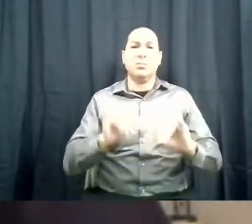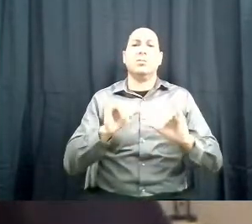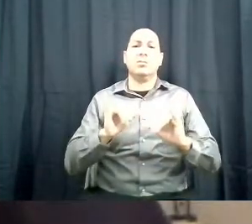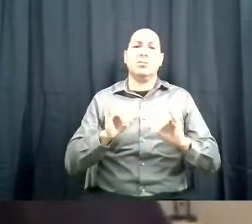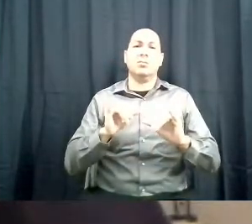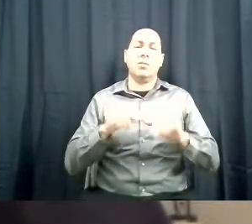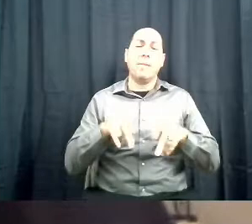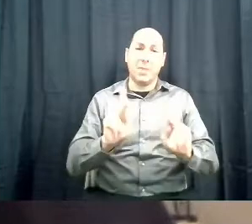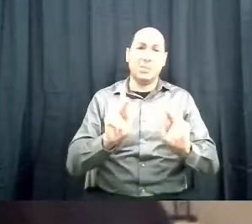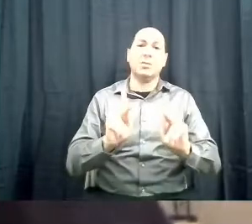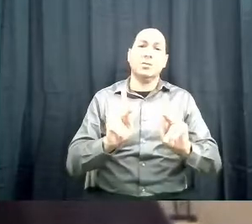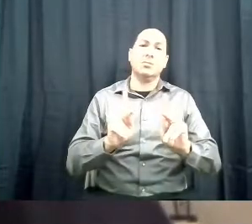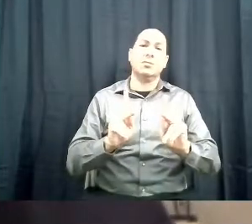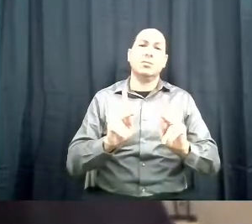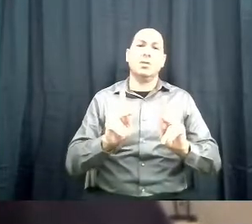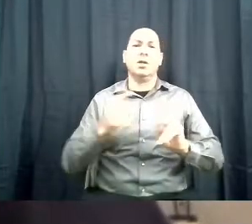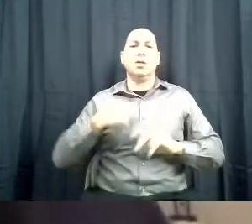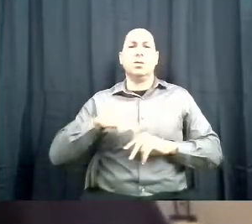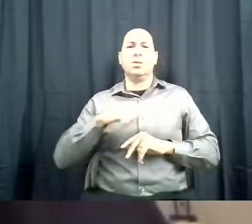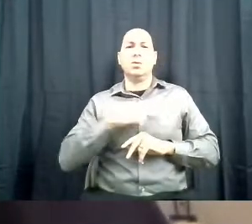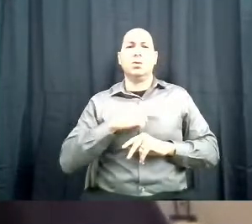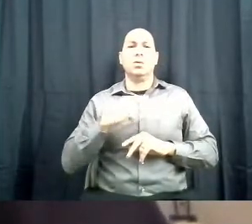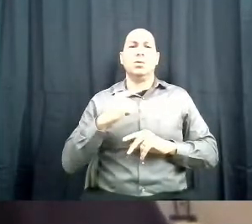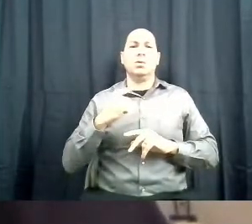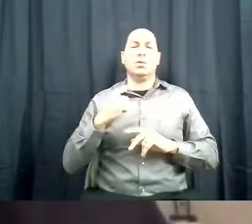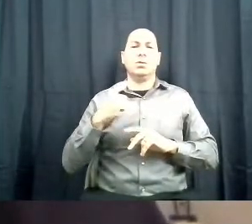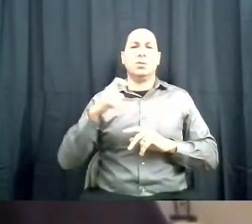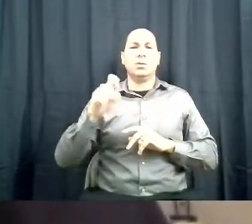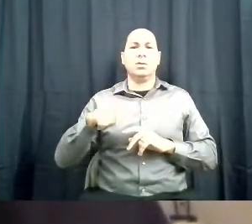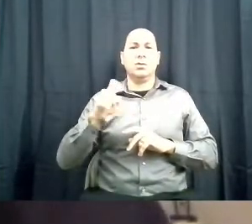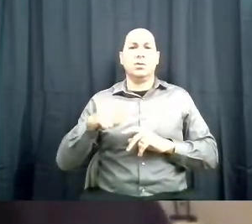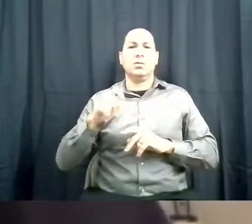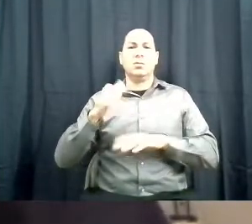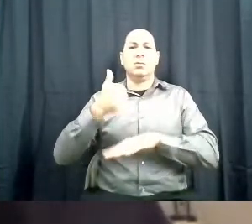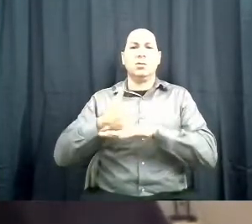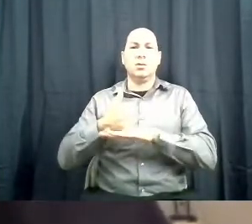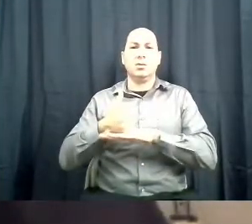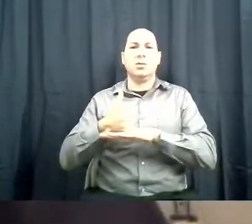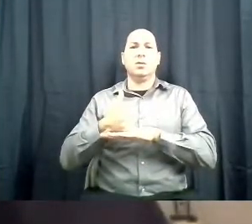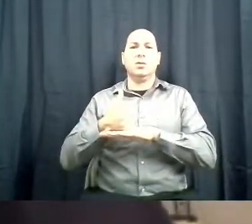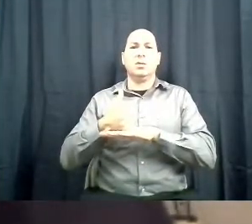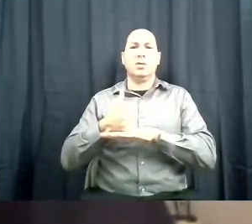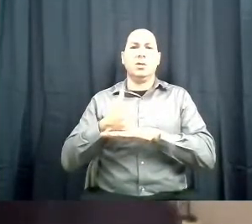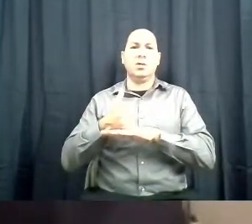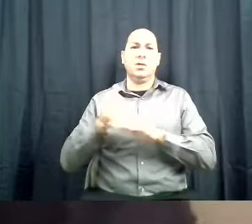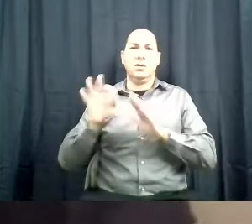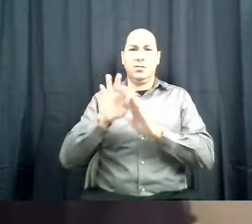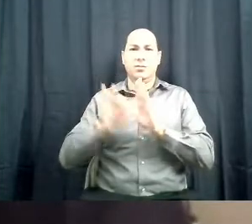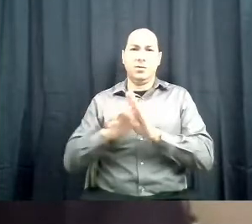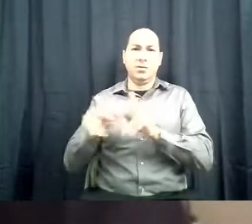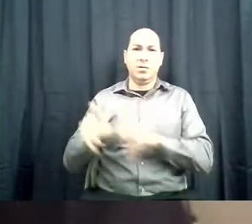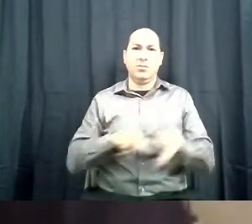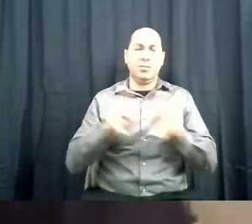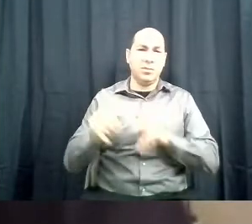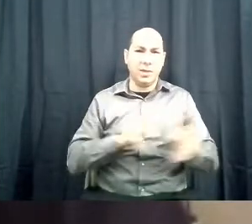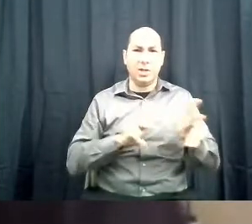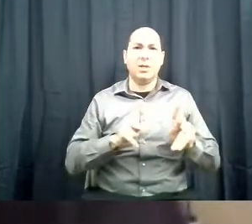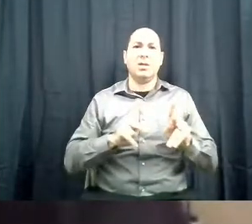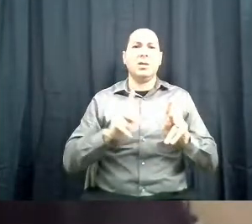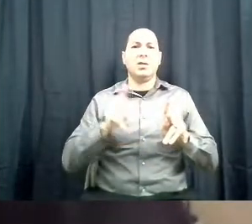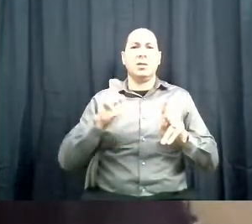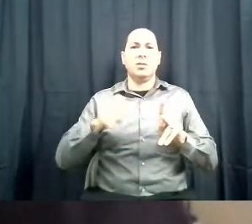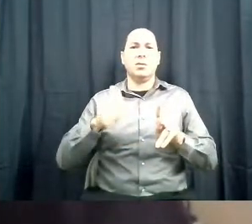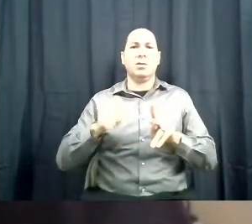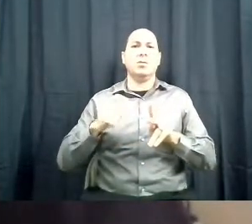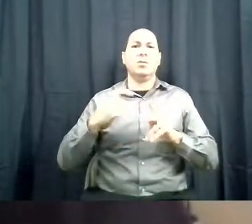if the Commonwealth is consistently outperforming the fiscal plan, and shouldn't we be looking at some of these larger items